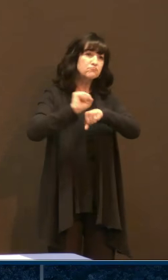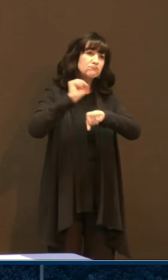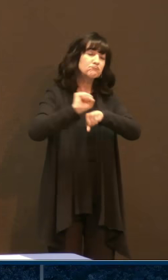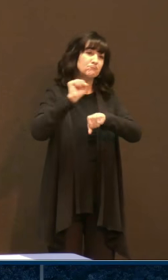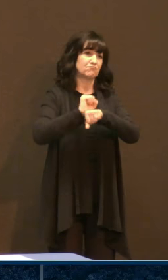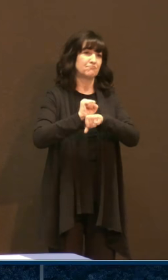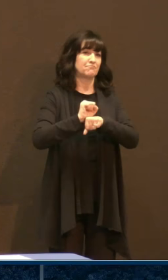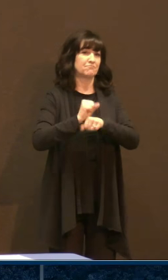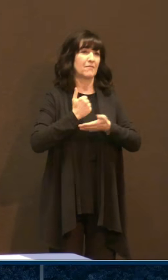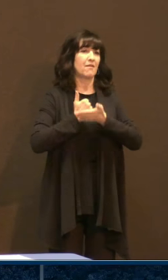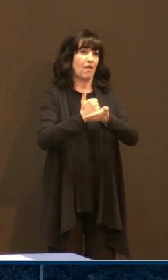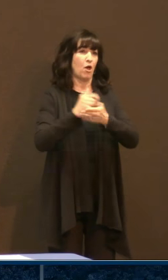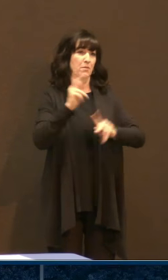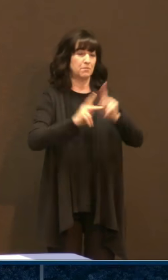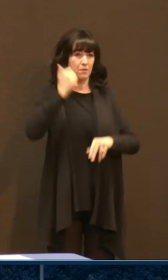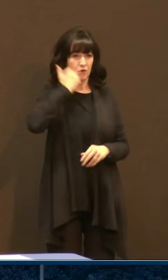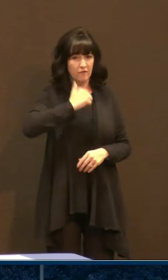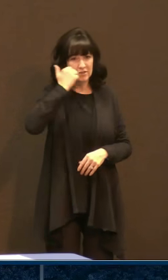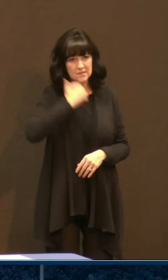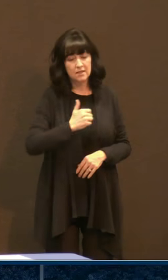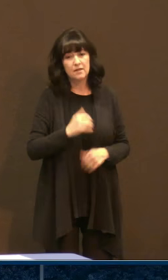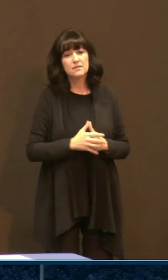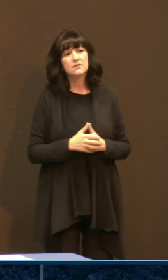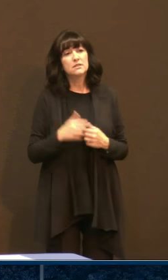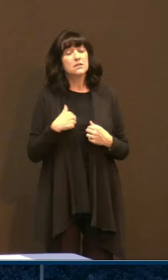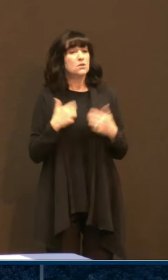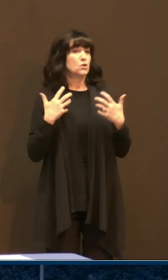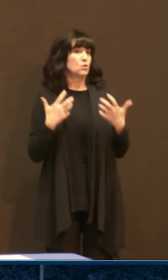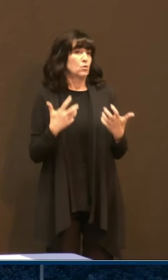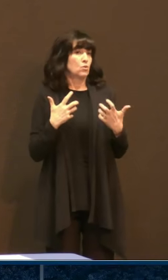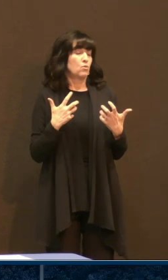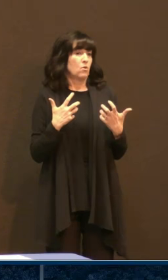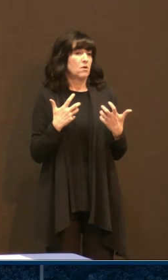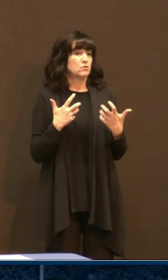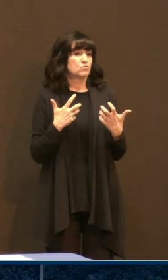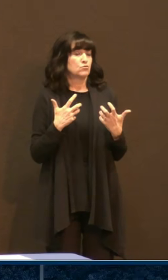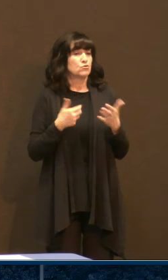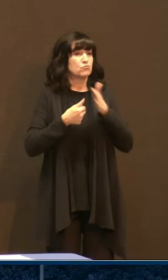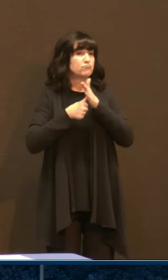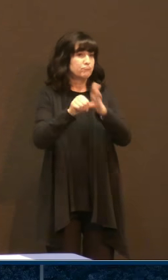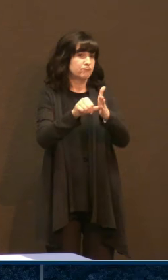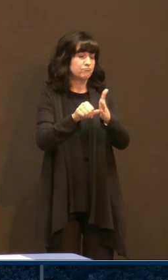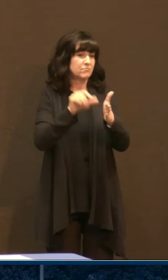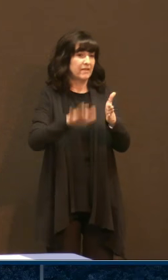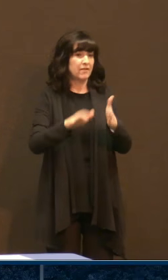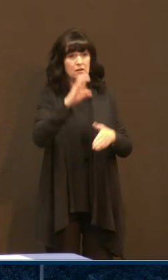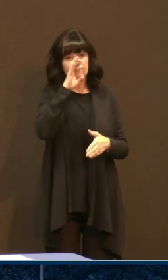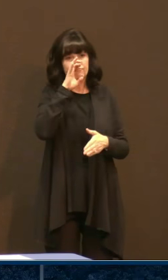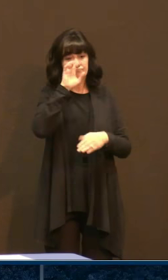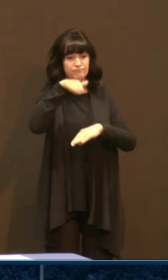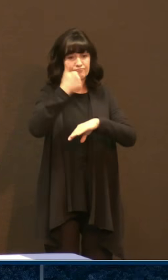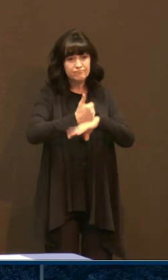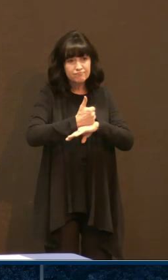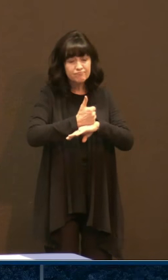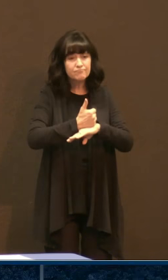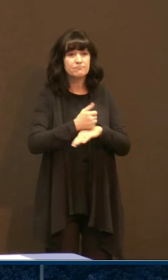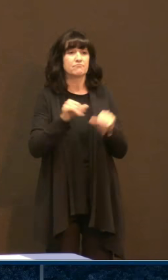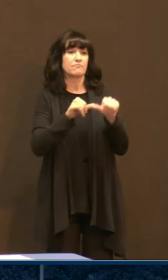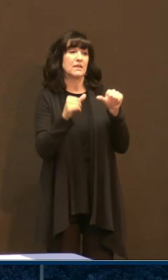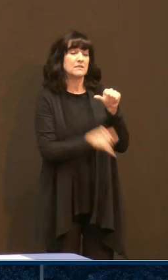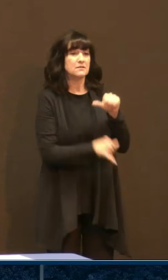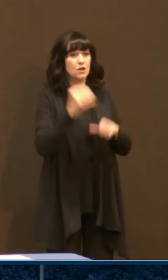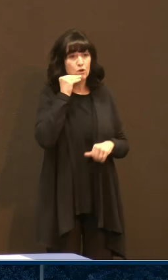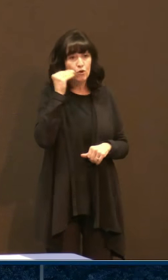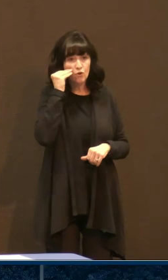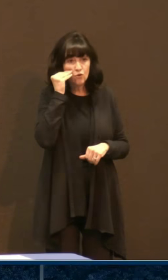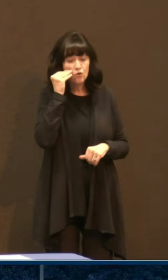have these restrictions in place. The stay-at-home order is still in effect. Please try to do that.